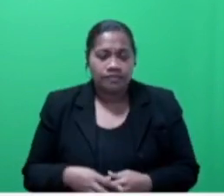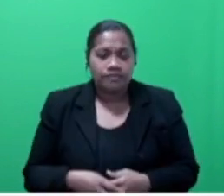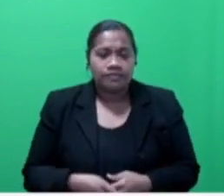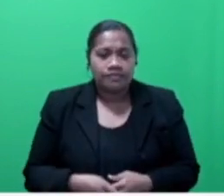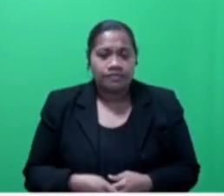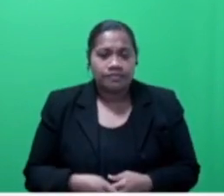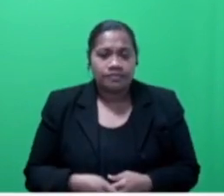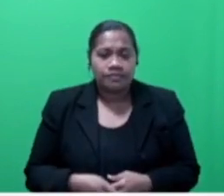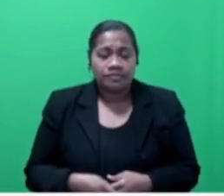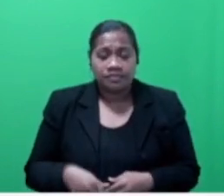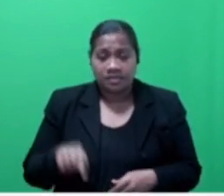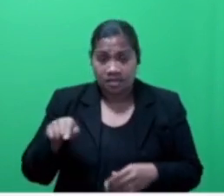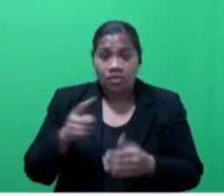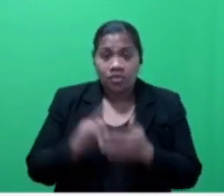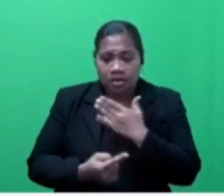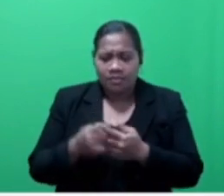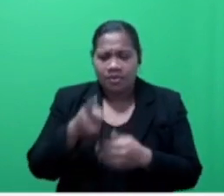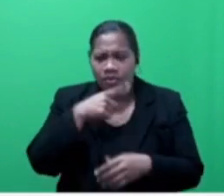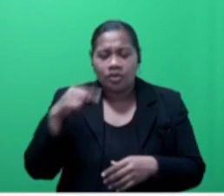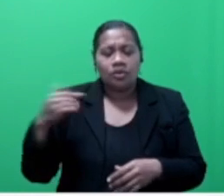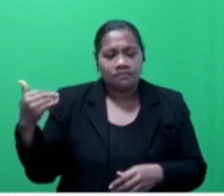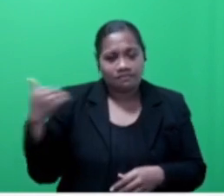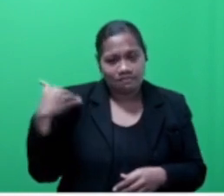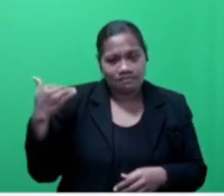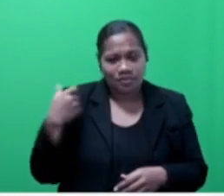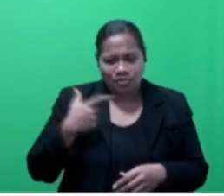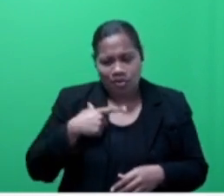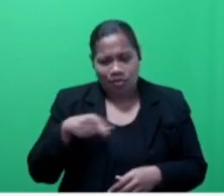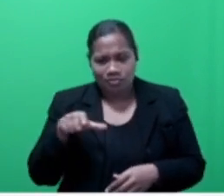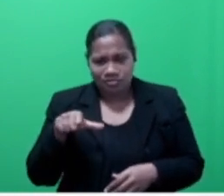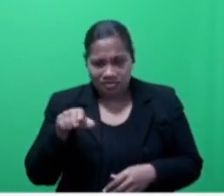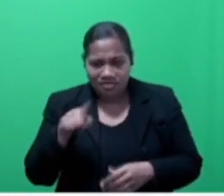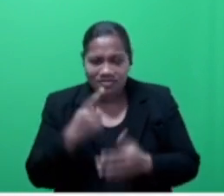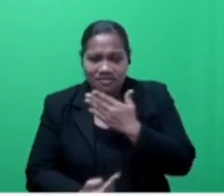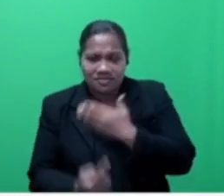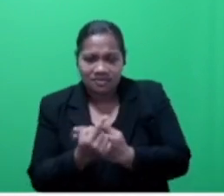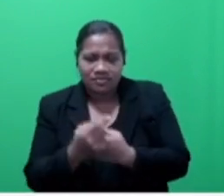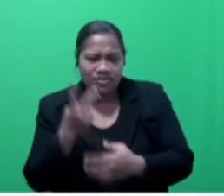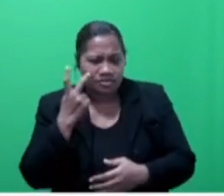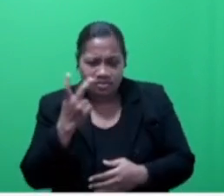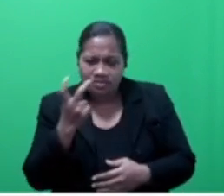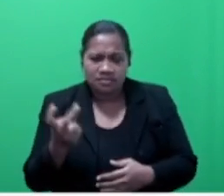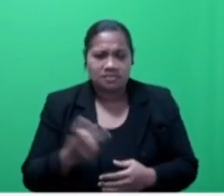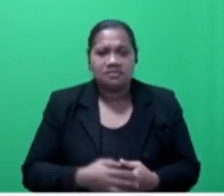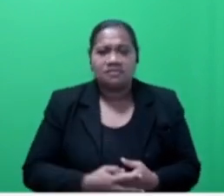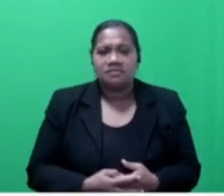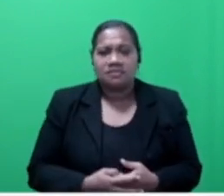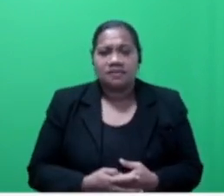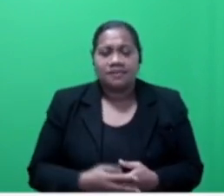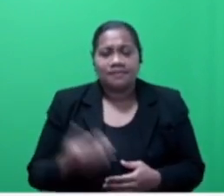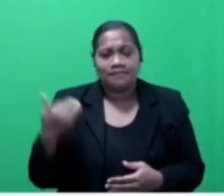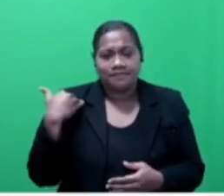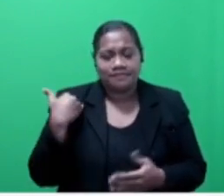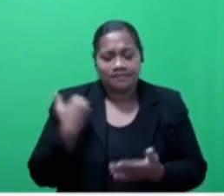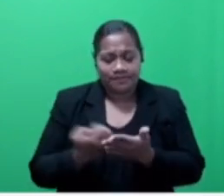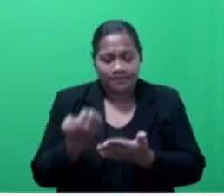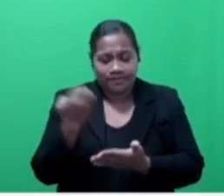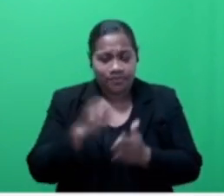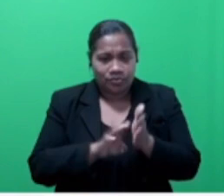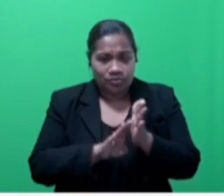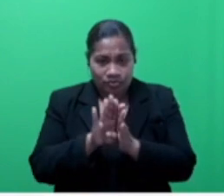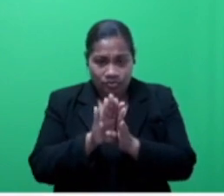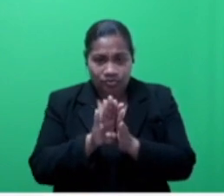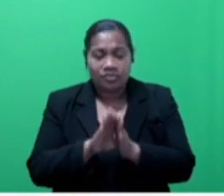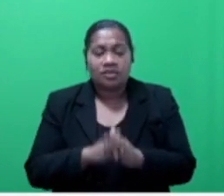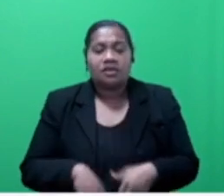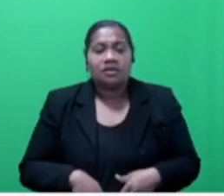also be affected by the sanctions, with weakened trade, remittances, investment and tourism adversely affecting economic growth, inflation, and